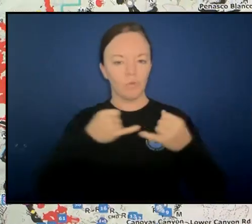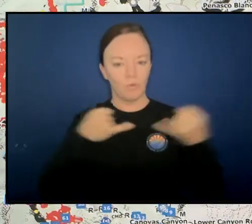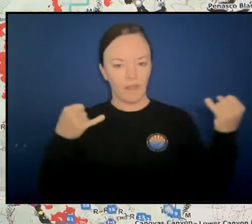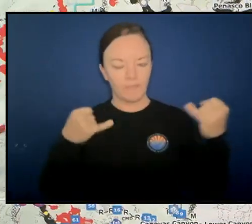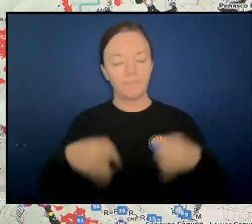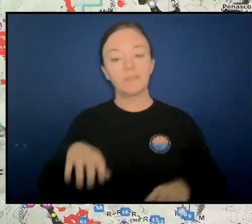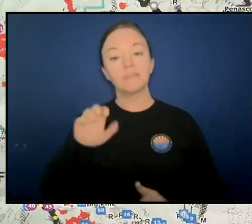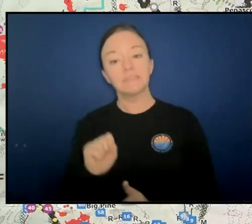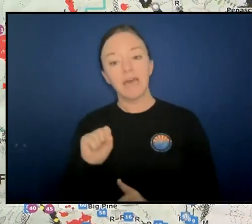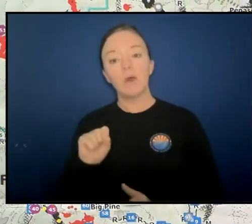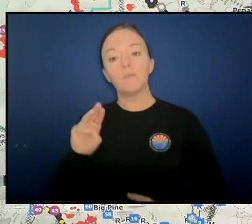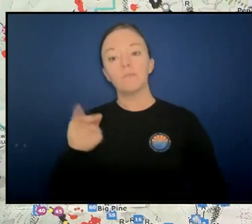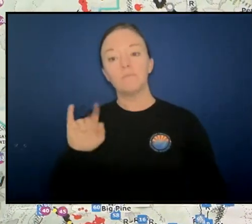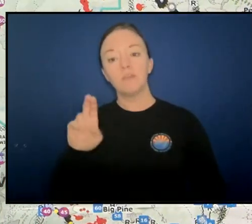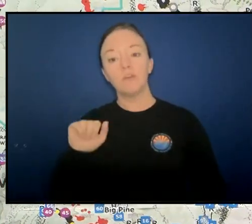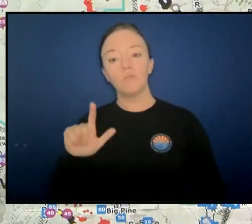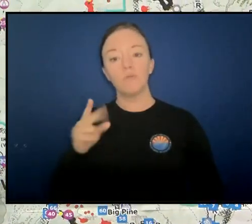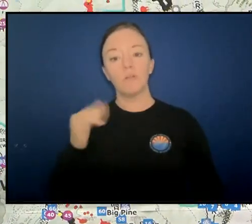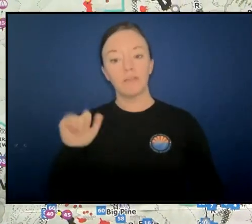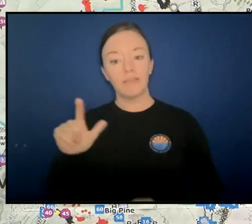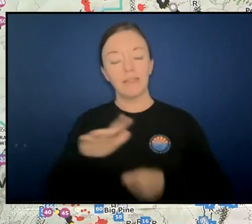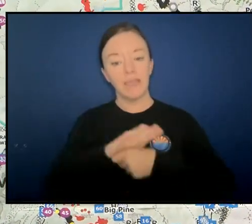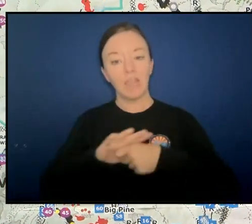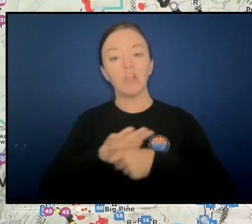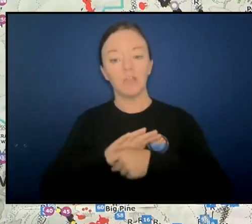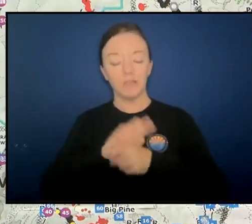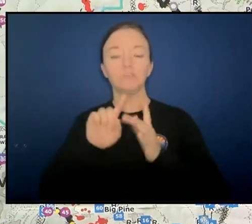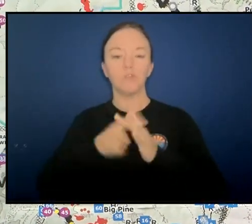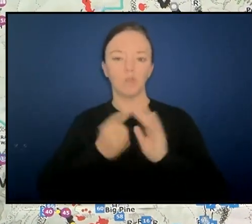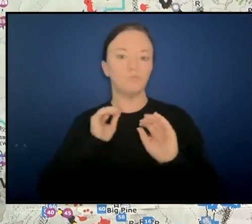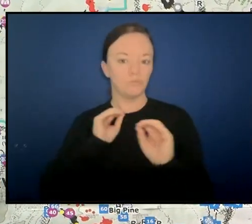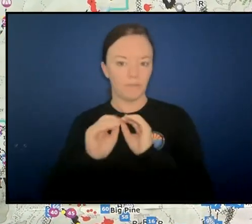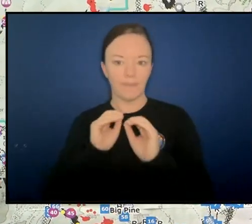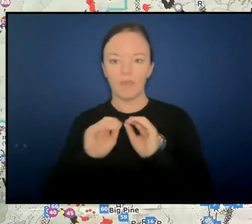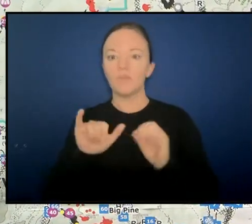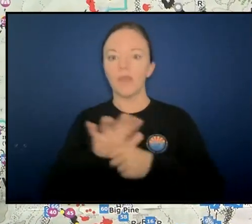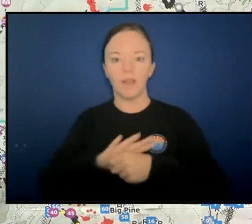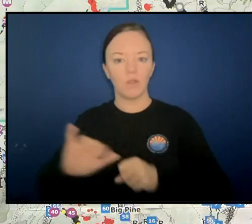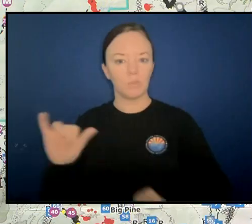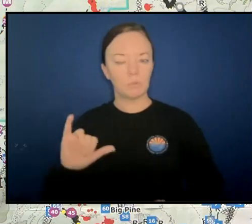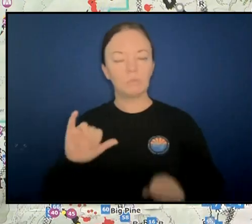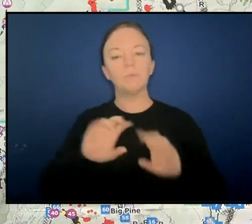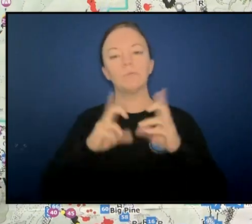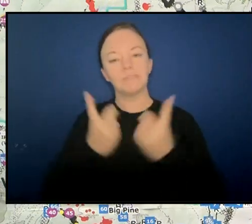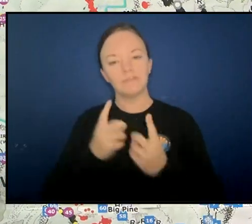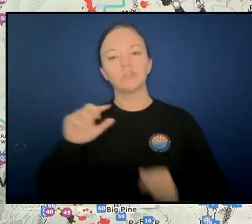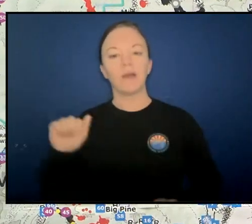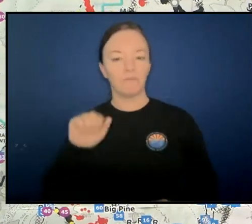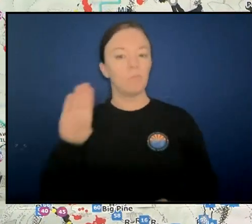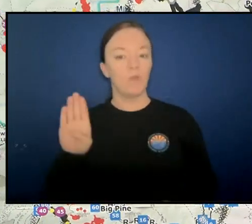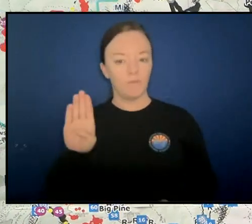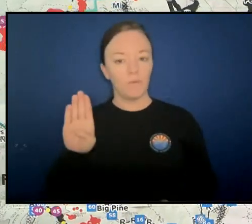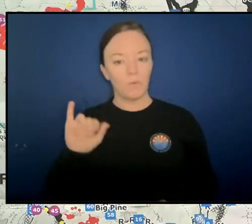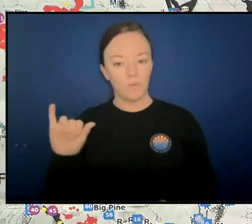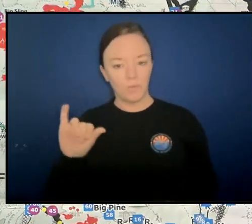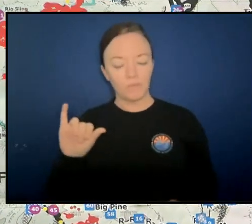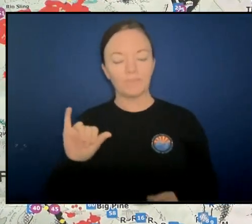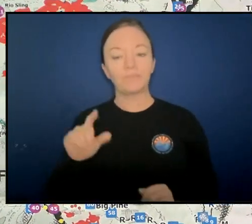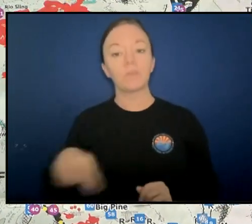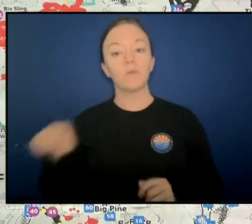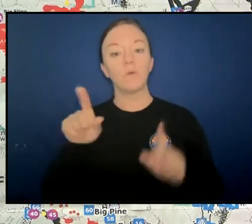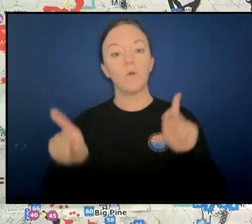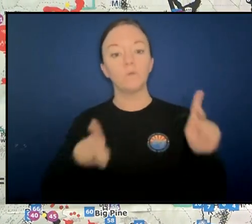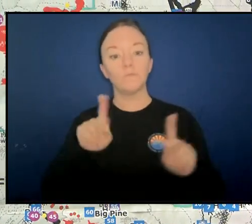getting started with that work down in there, the same kind of repair work with Division Alpha Bravo proper. Those folks are also ready